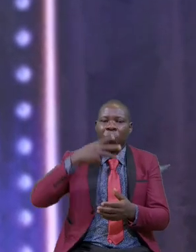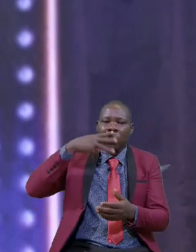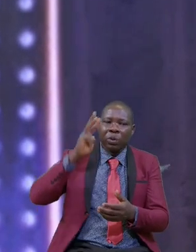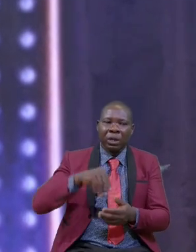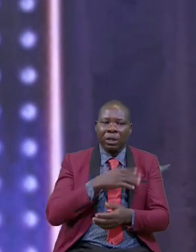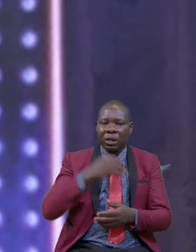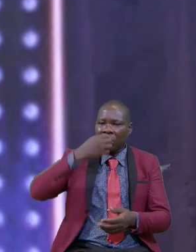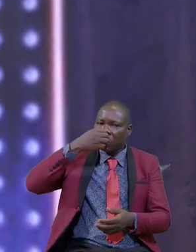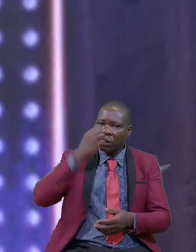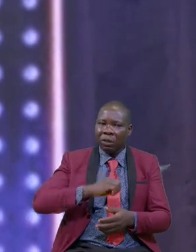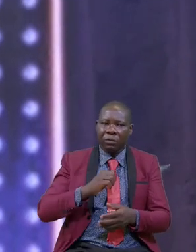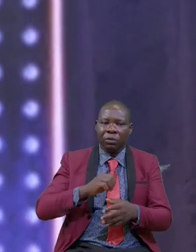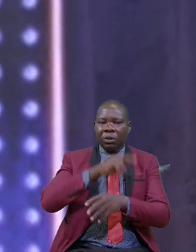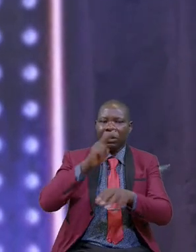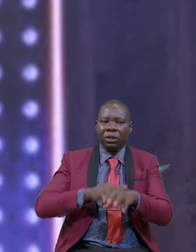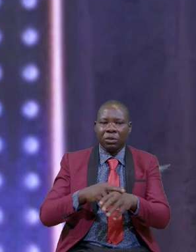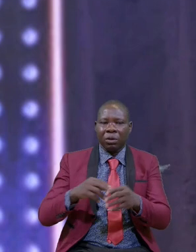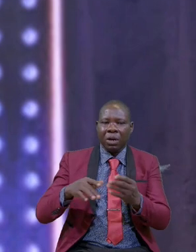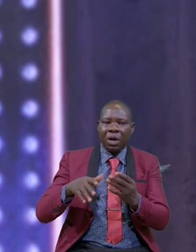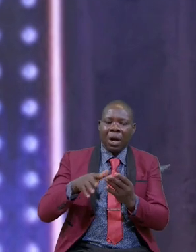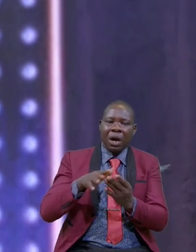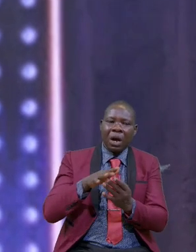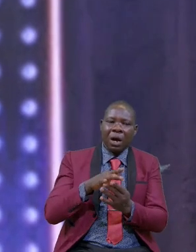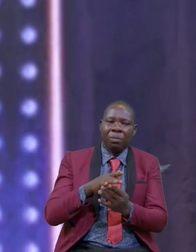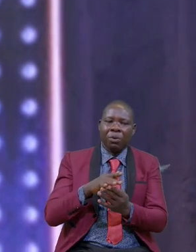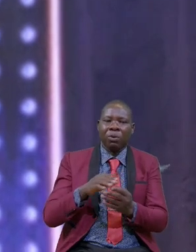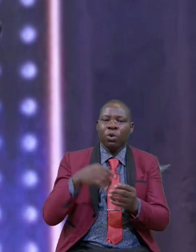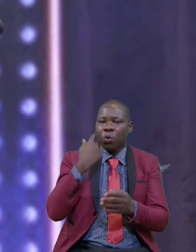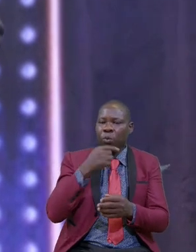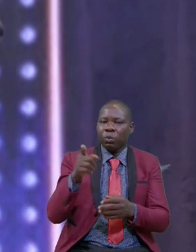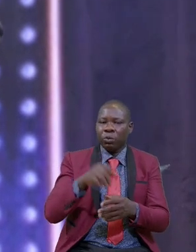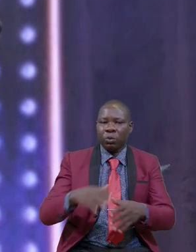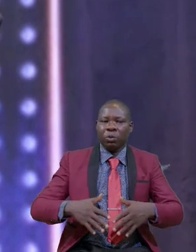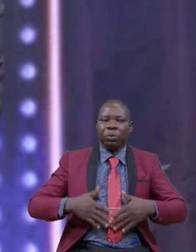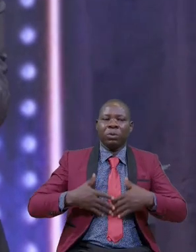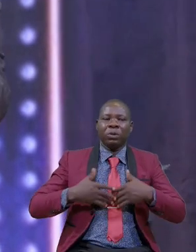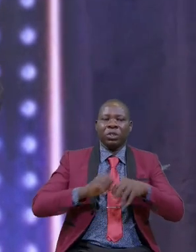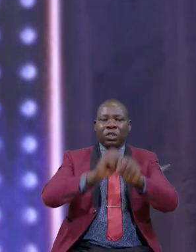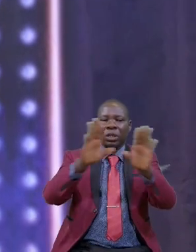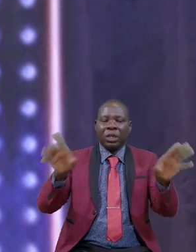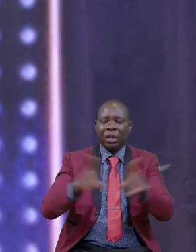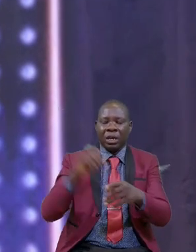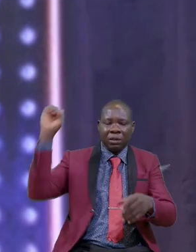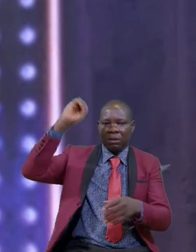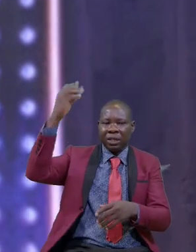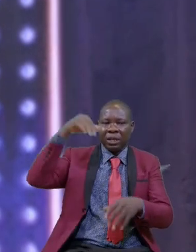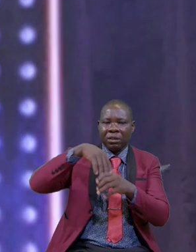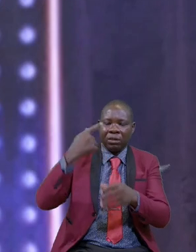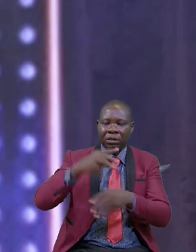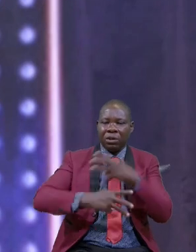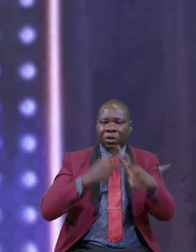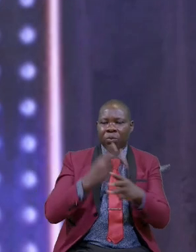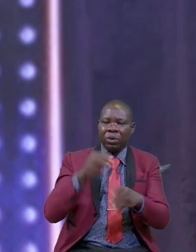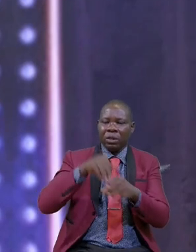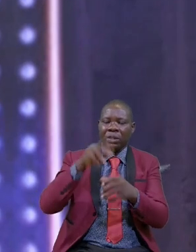as light in the world. Le monde. Amen. Amen. And in verse 16, it says, verset holding